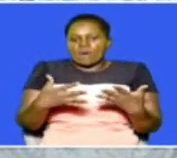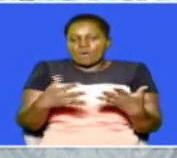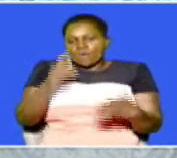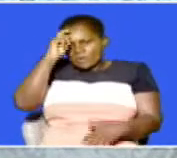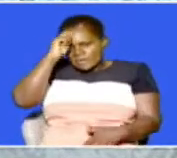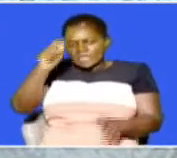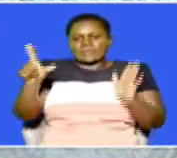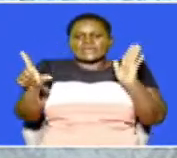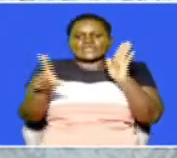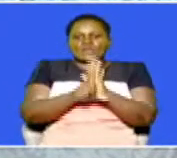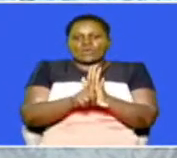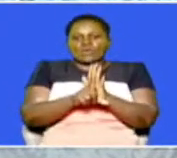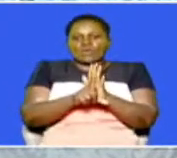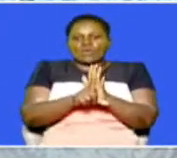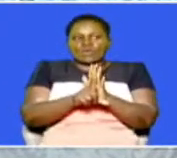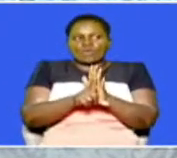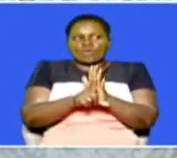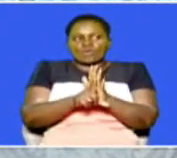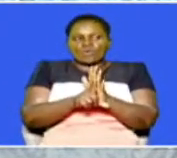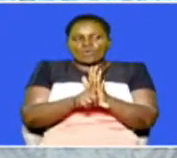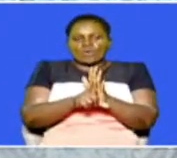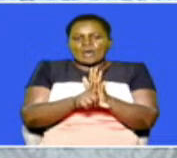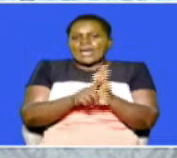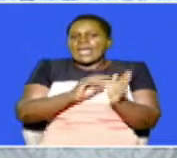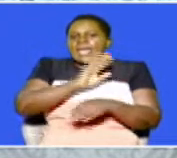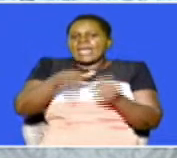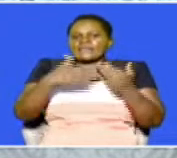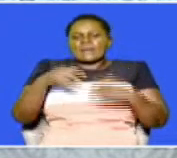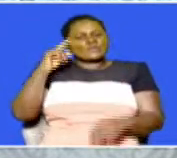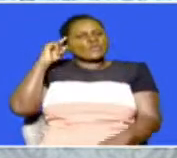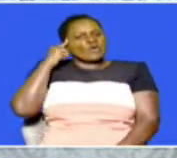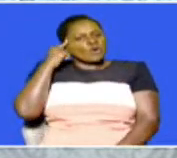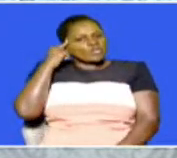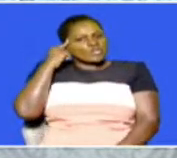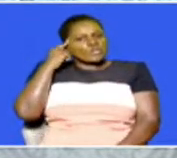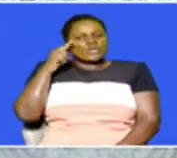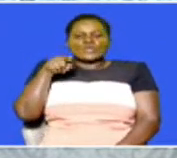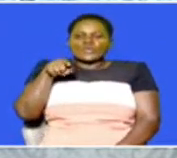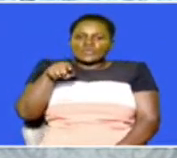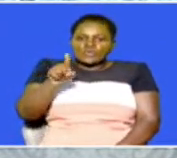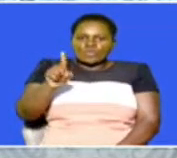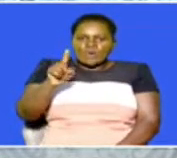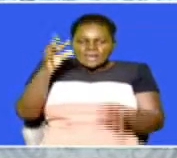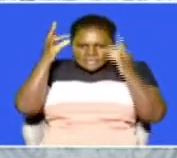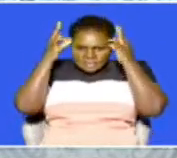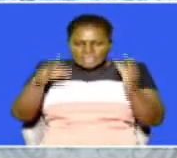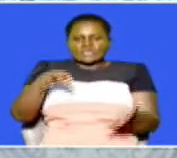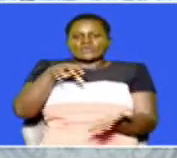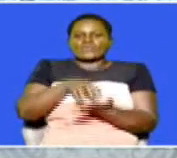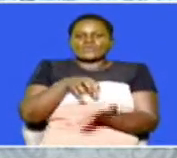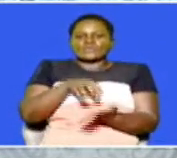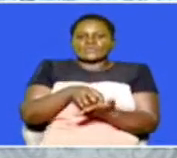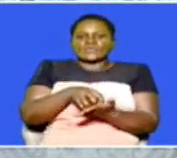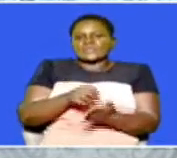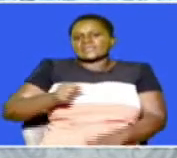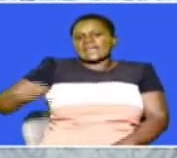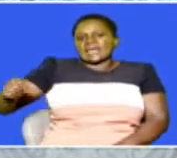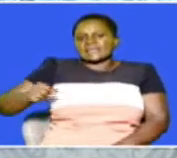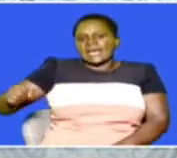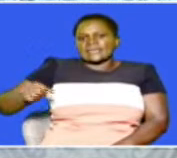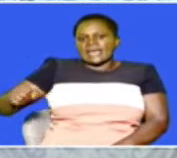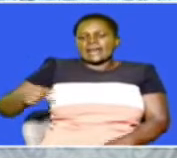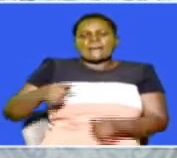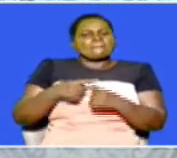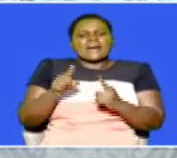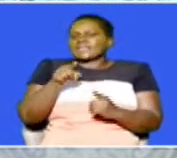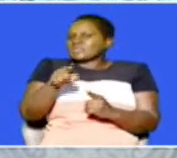law steered you to that direction? Because everyone thought that even your rulings, the position you would have taken in Parliament, would have been